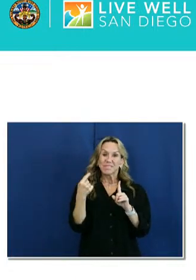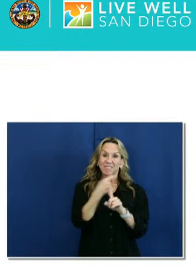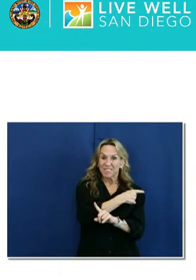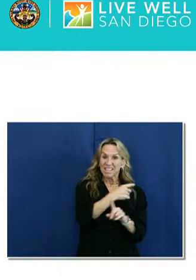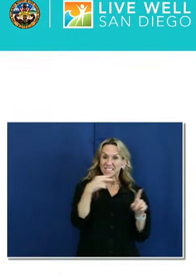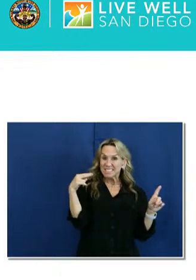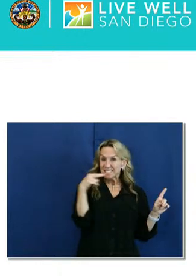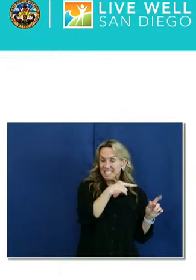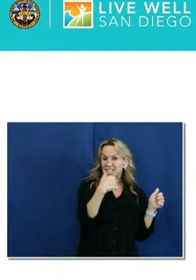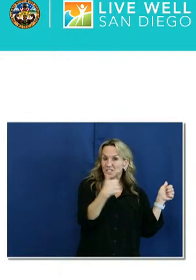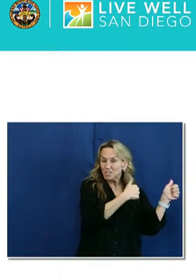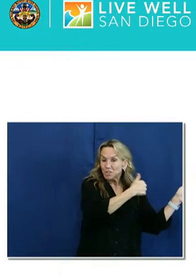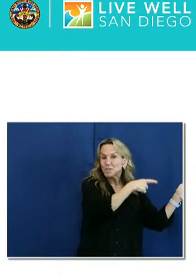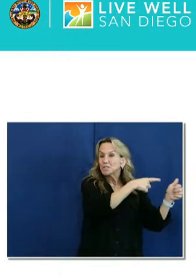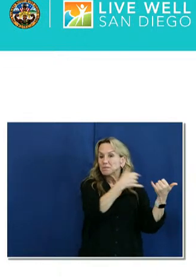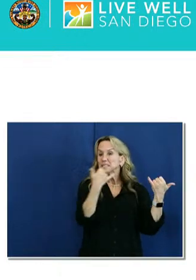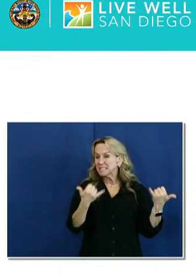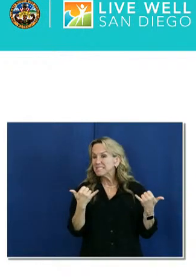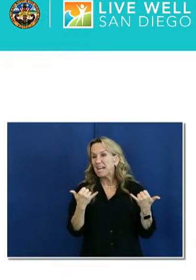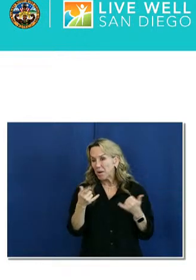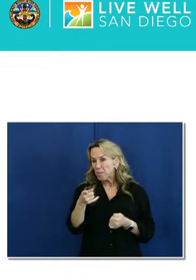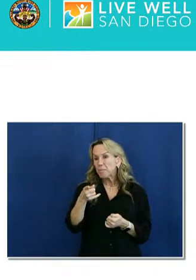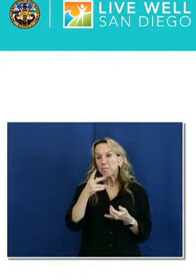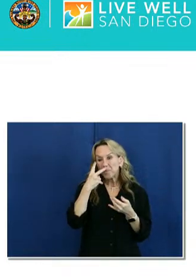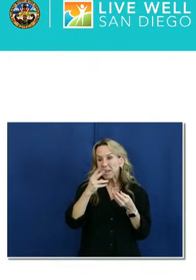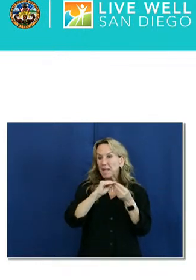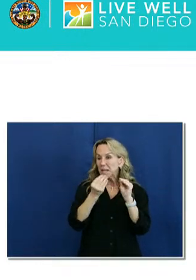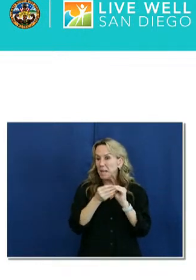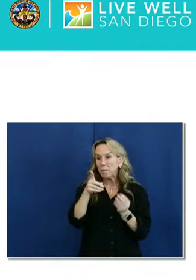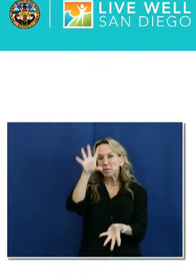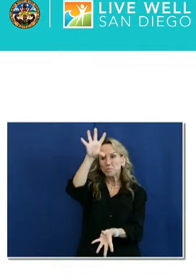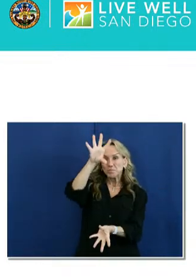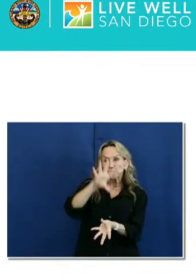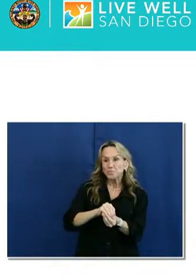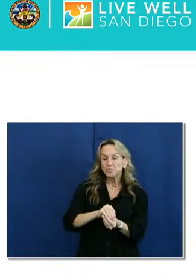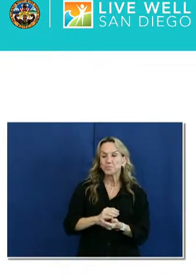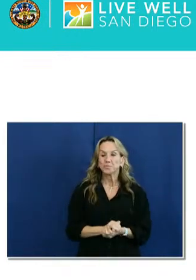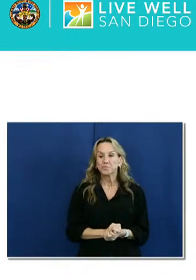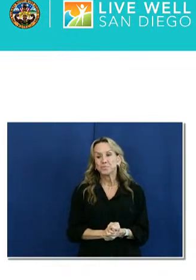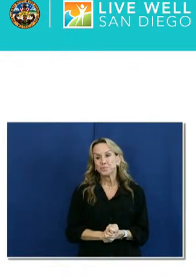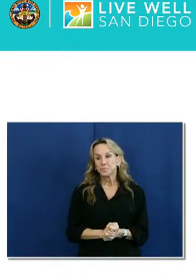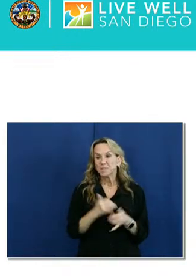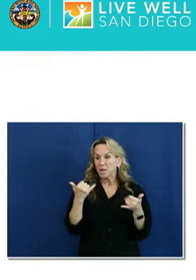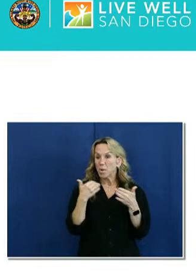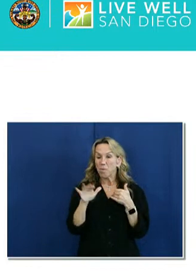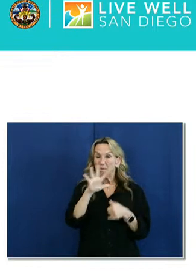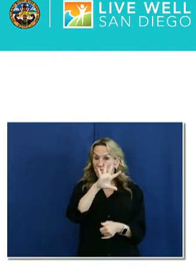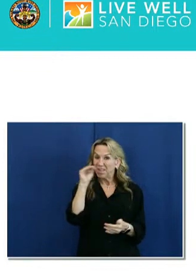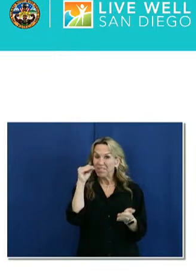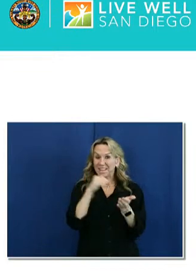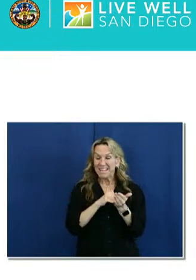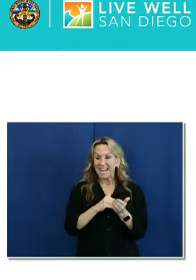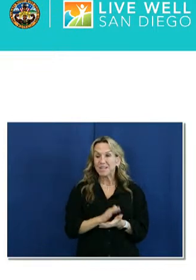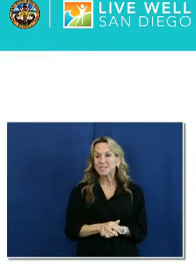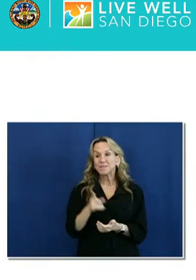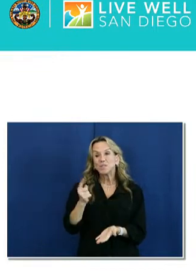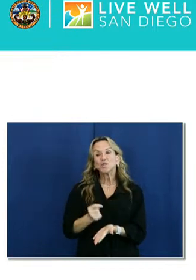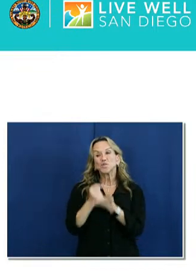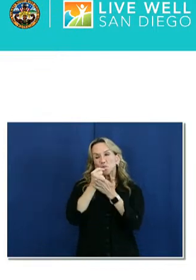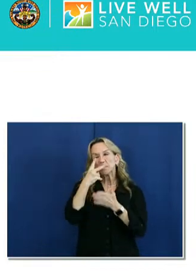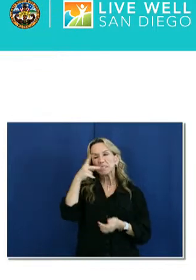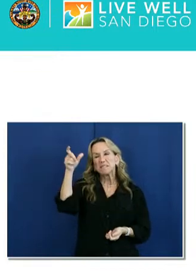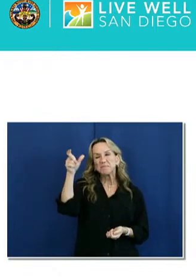98%. Case close contacts, 95%, and total case investigations performed there now approaching 50,000, and the treatment numbers on the